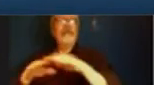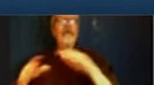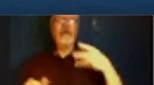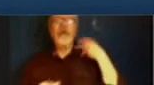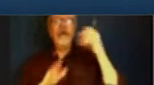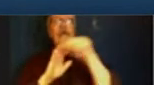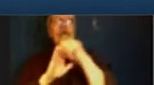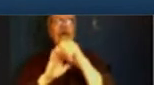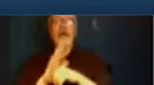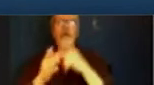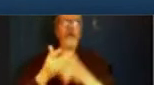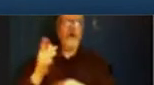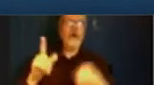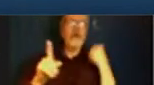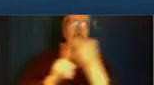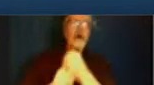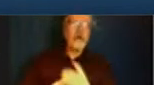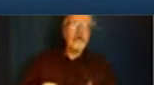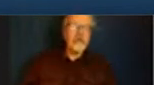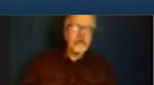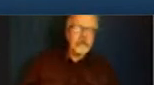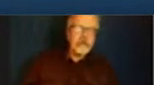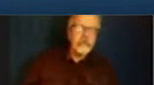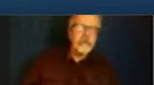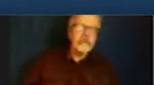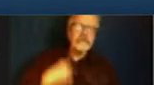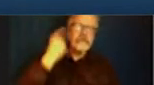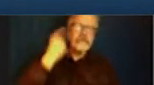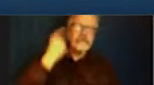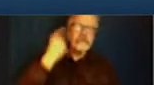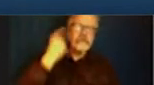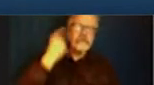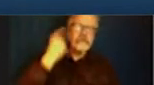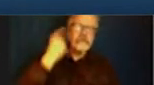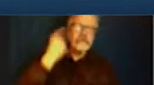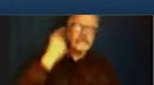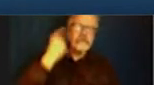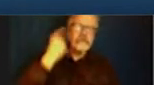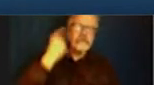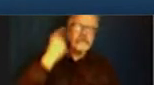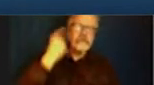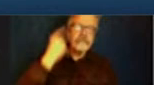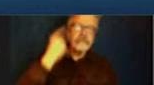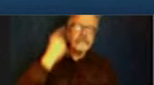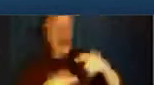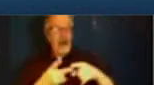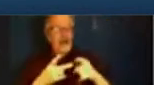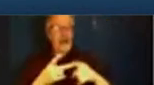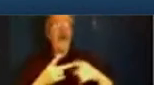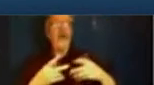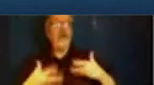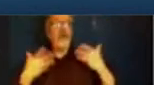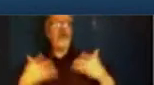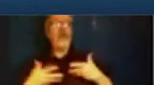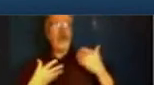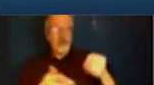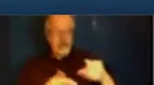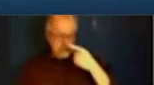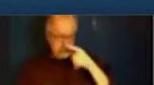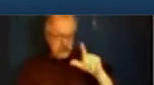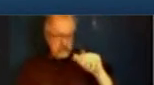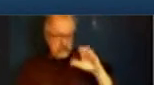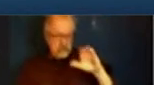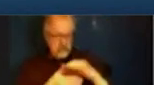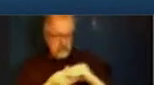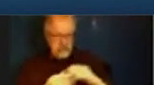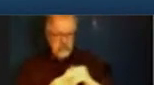Lacey, you want to talk about the youth experience? Yes. So we're seeing disease increasing across